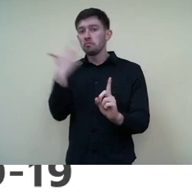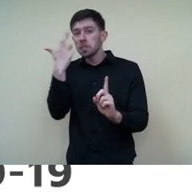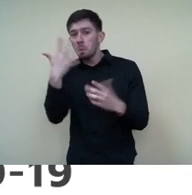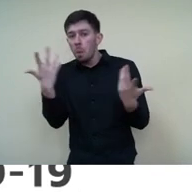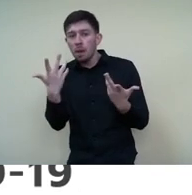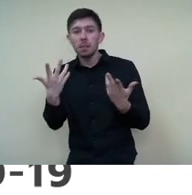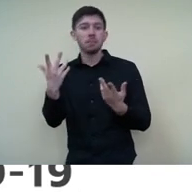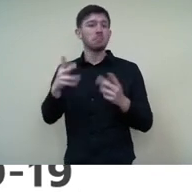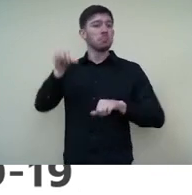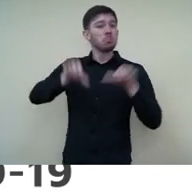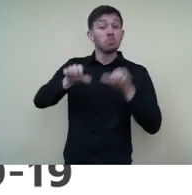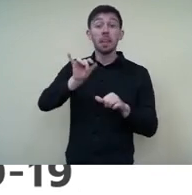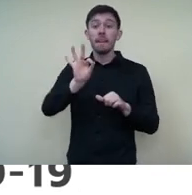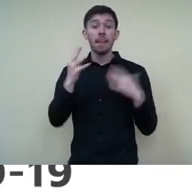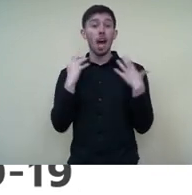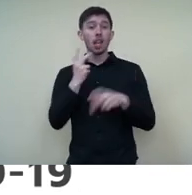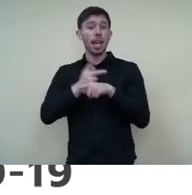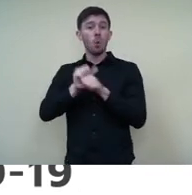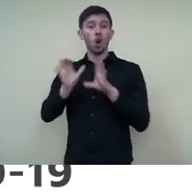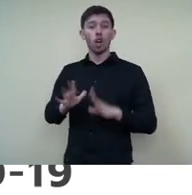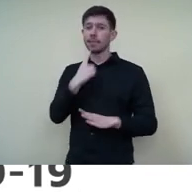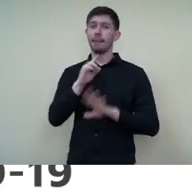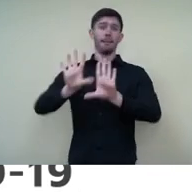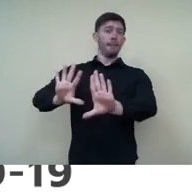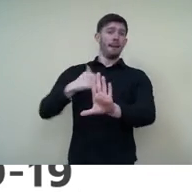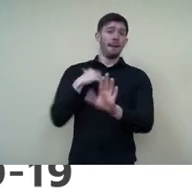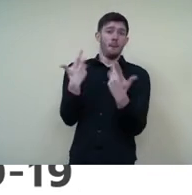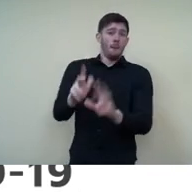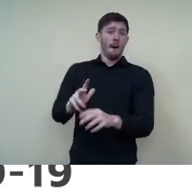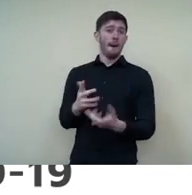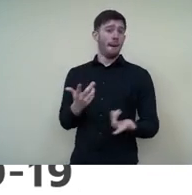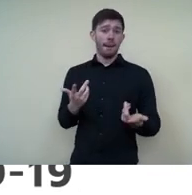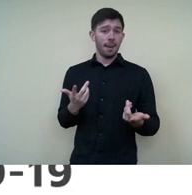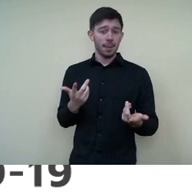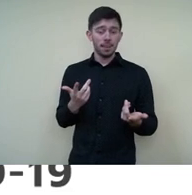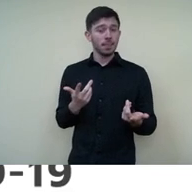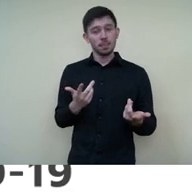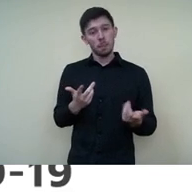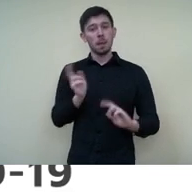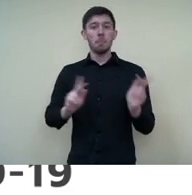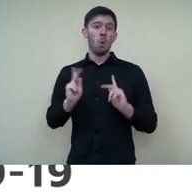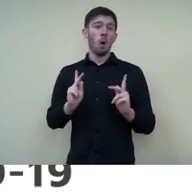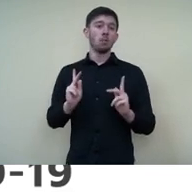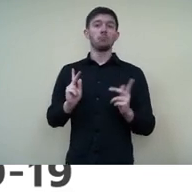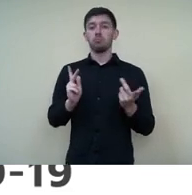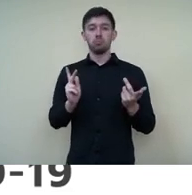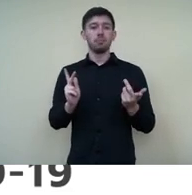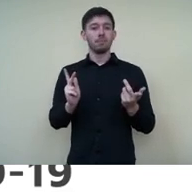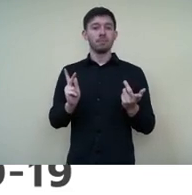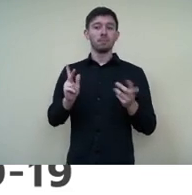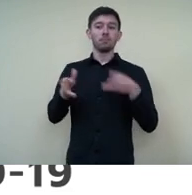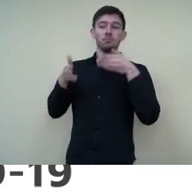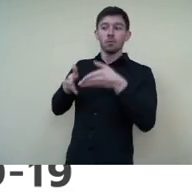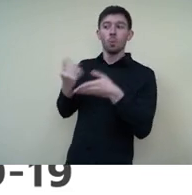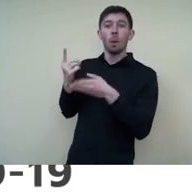are hesitant? Well, if you see a healthcare worker saying, well, I'm not going to get it if I don't have to. Again, people tend to defer maybe to one voice or to one person who may